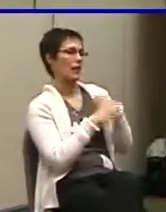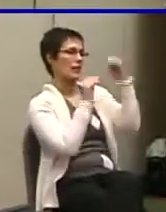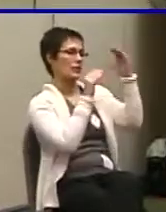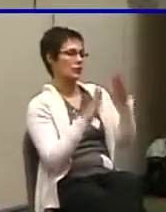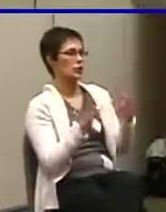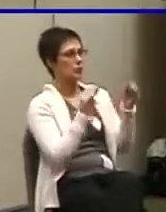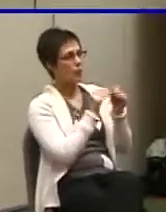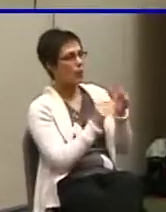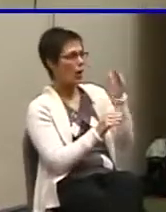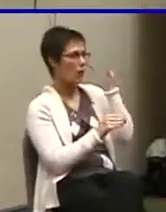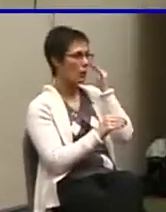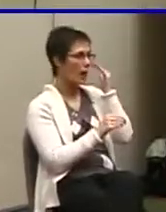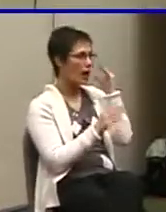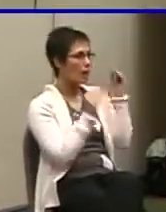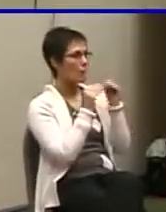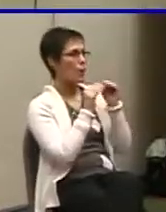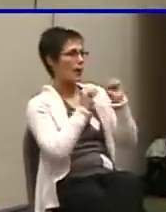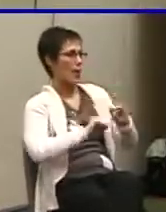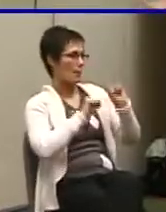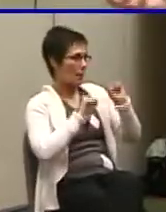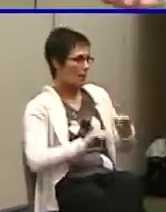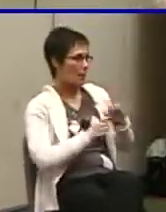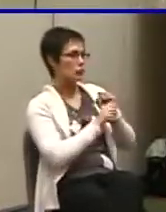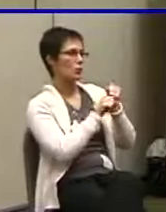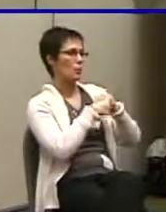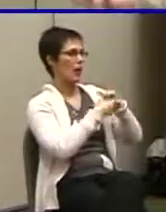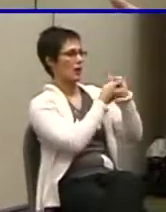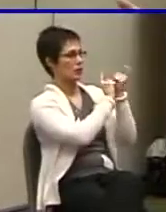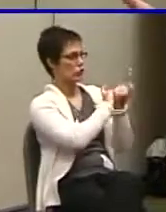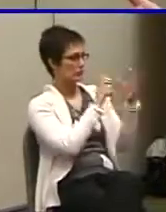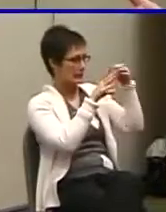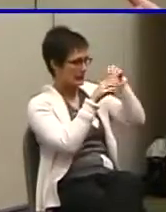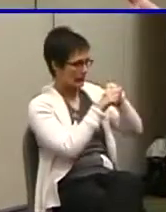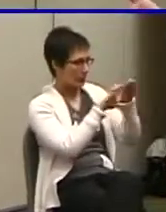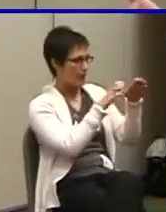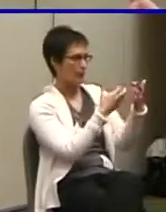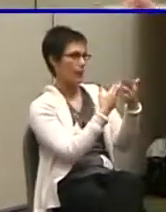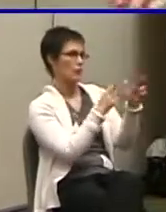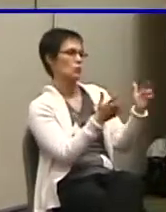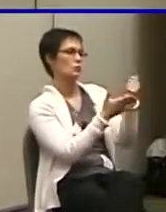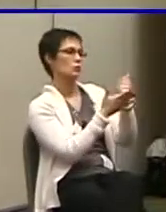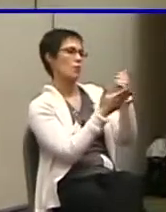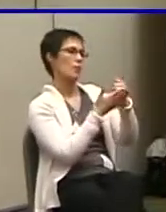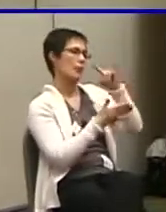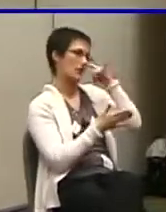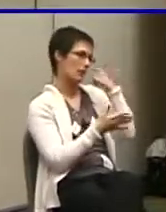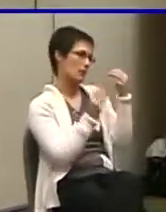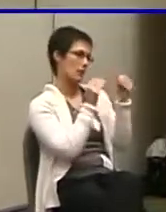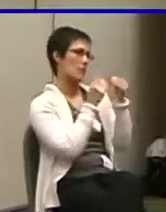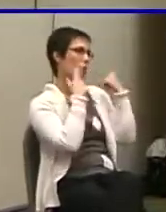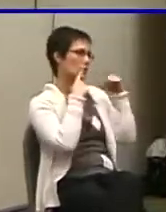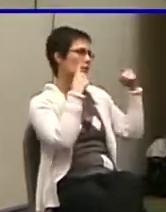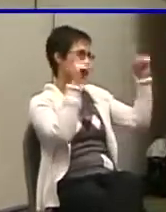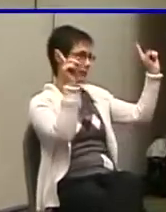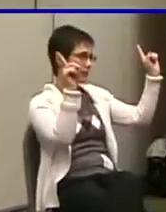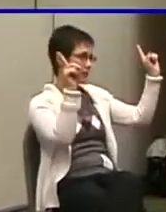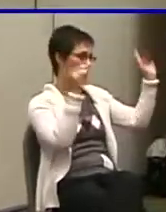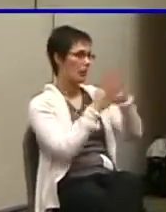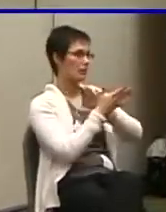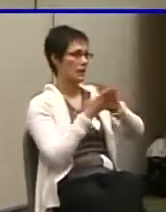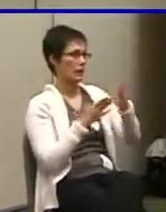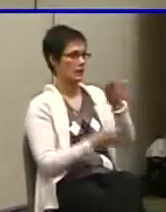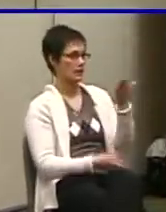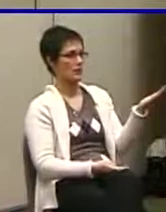and capable of making the kinds of adjustments in classrooms that might make these kids more successful? And it's probably going to be, the nice thing about it is that